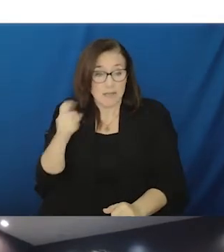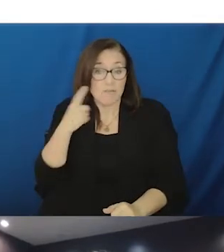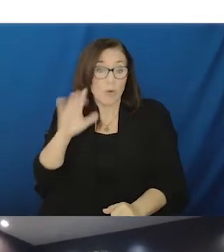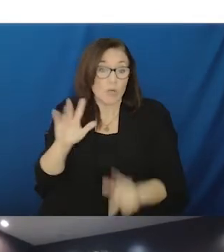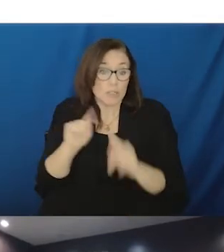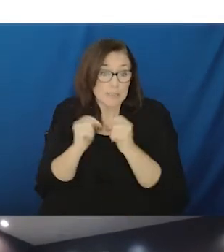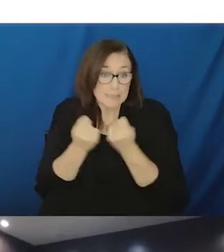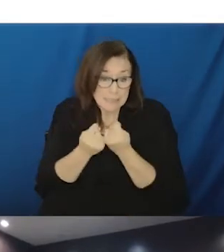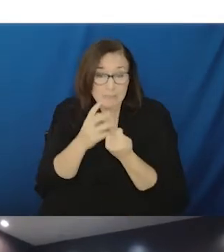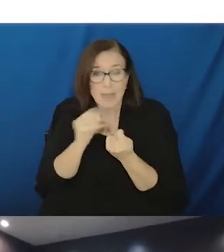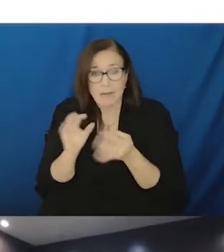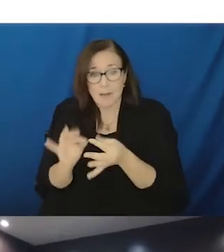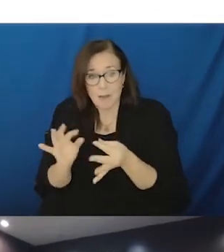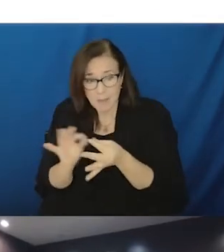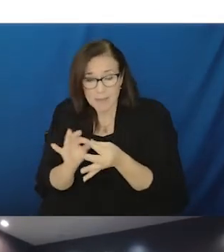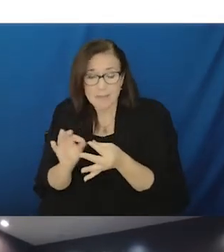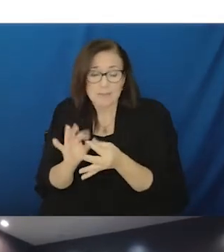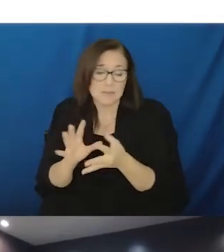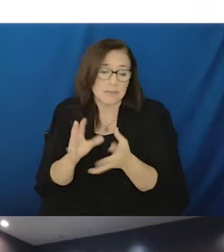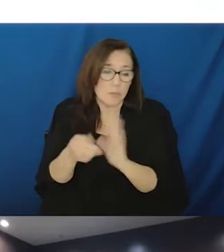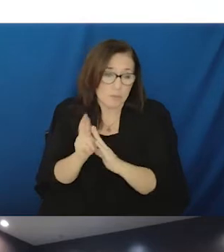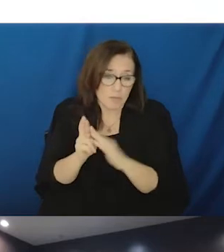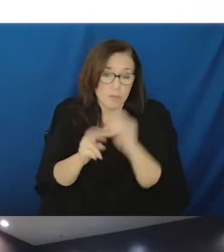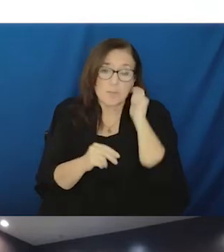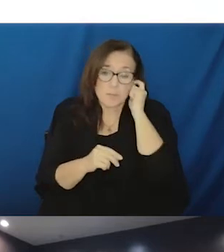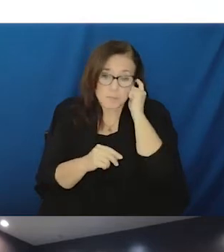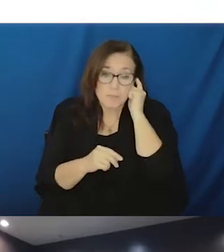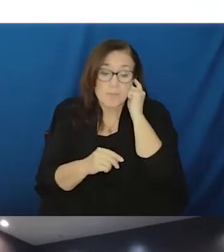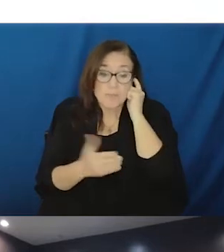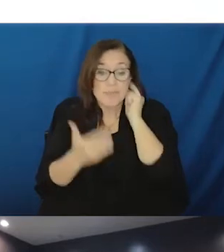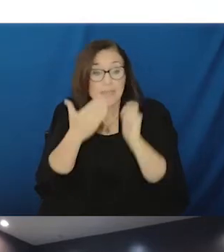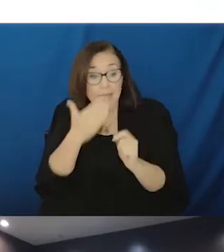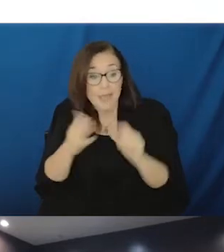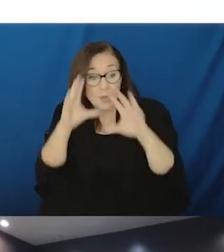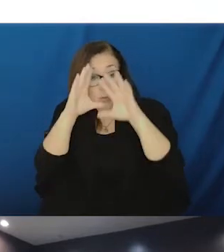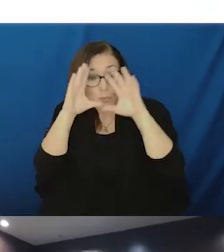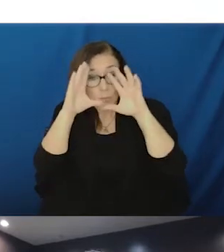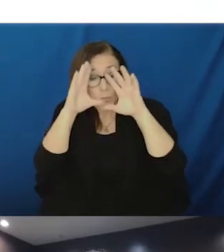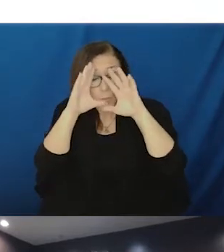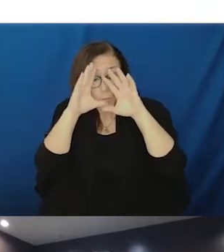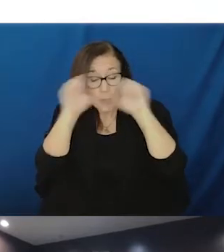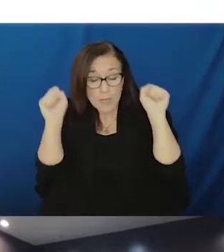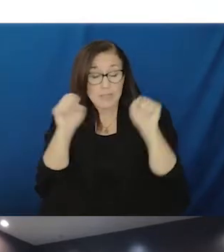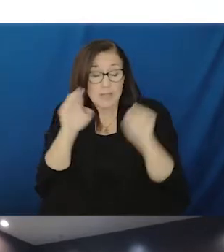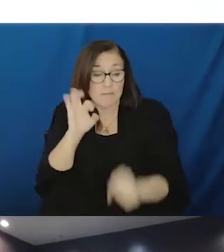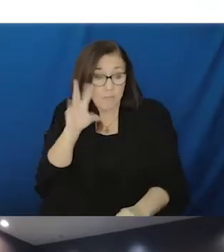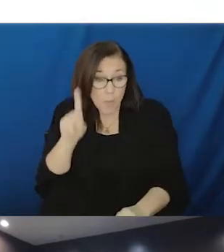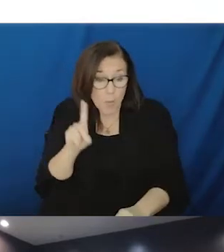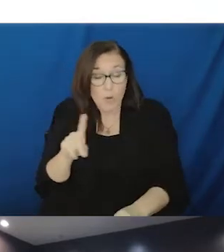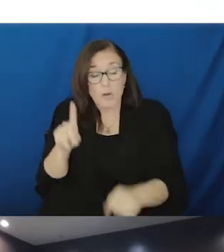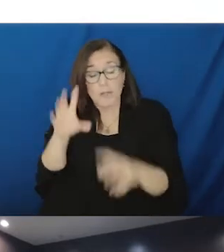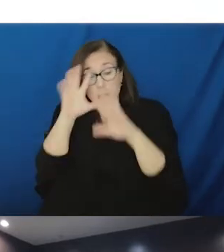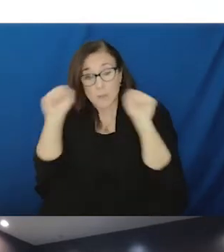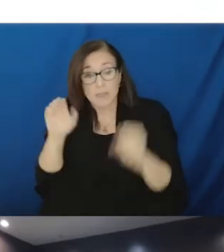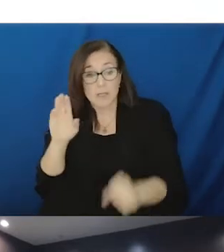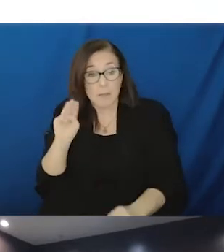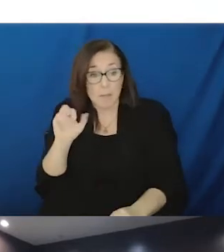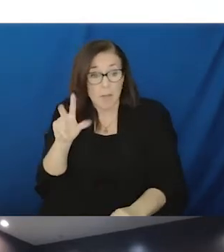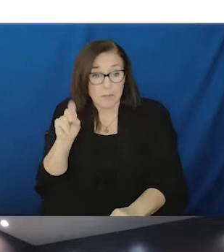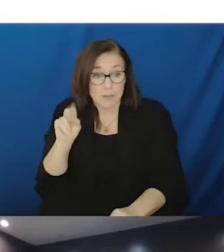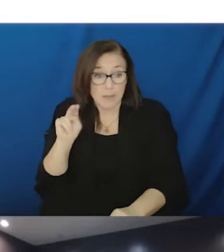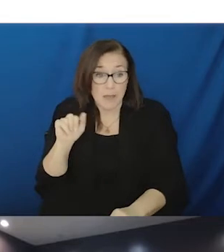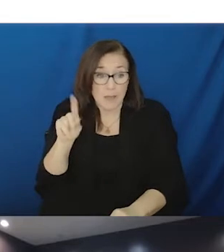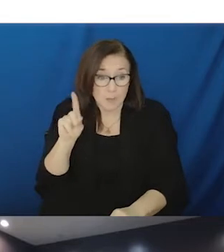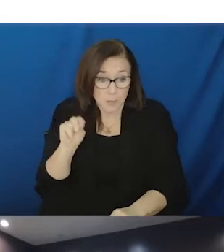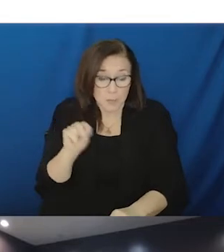review. Thank you, Board President Ford, and good evening, board members and Superintendent Maldonado. Tonight, we're